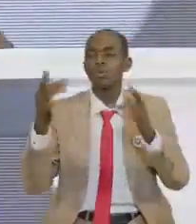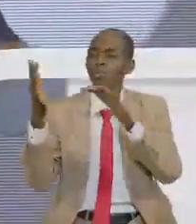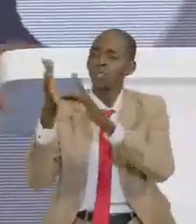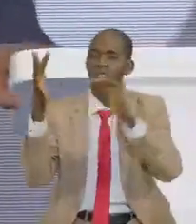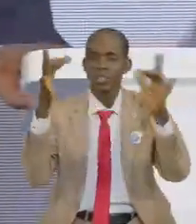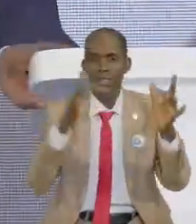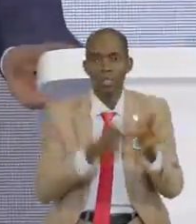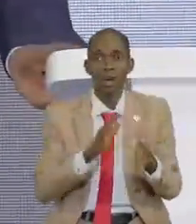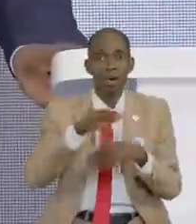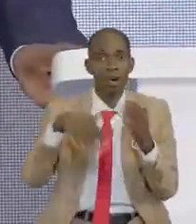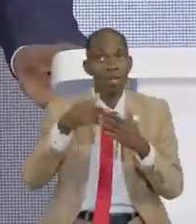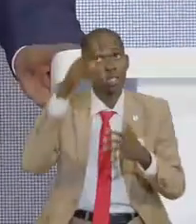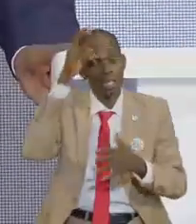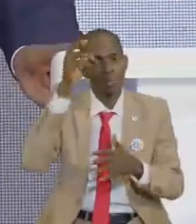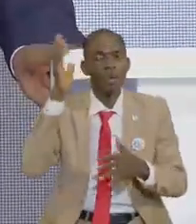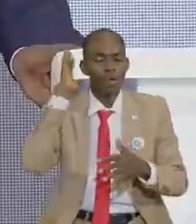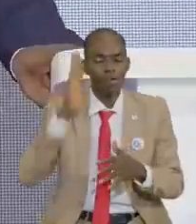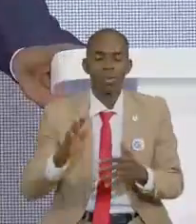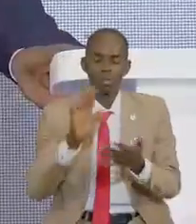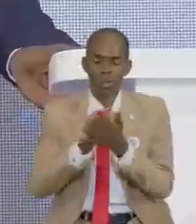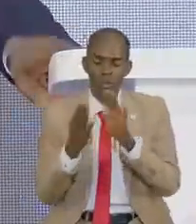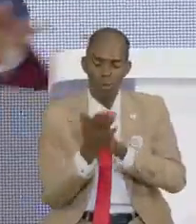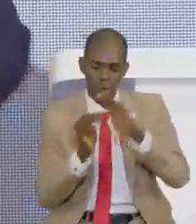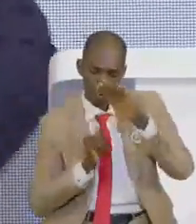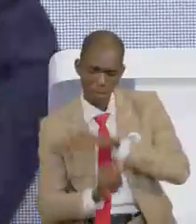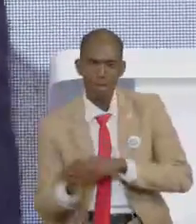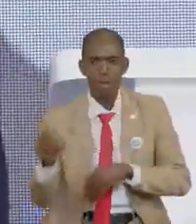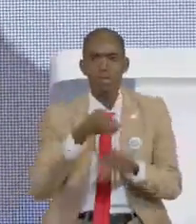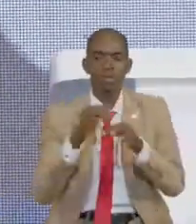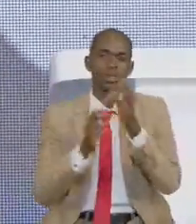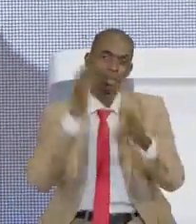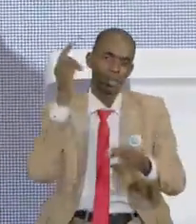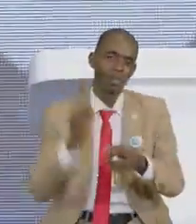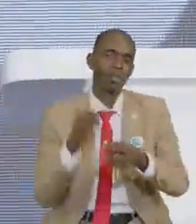the demons will be subject unto you.